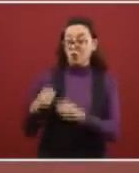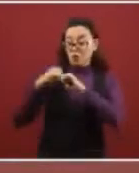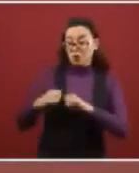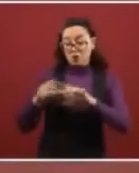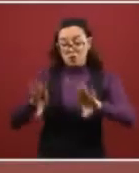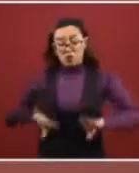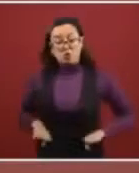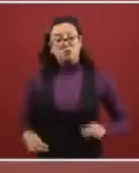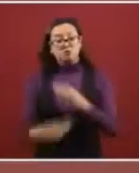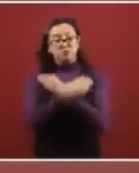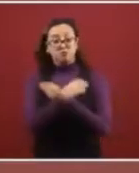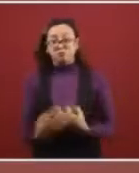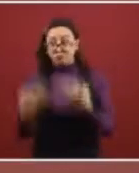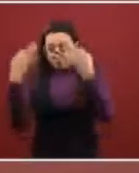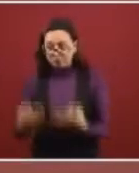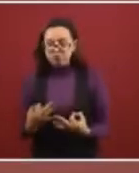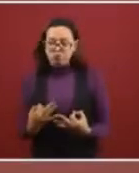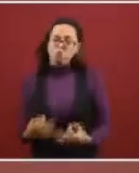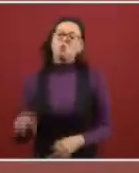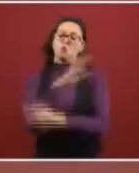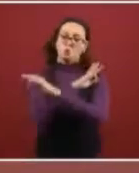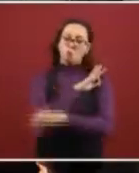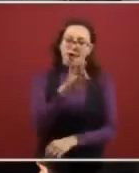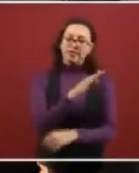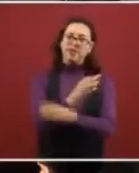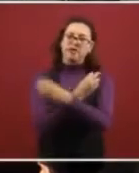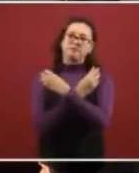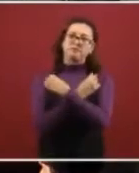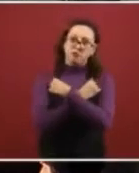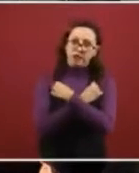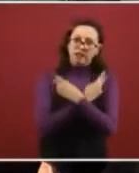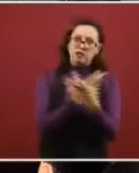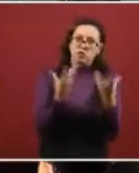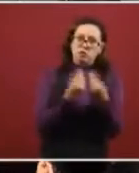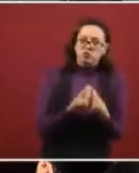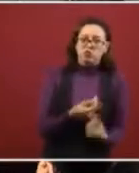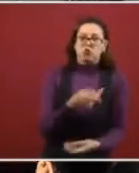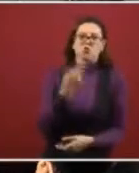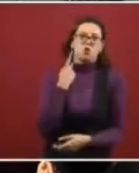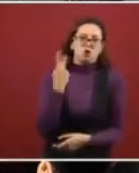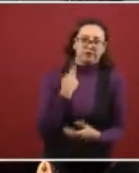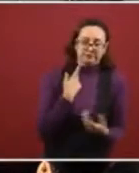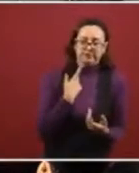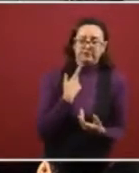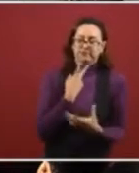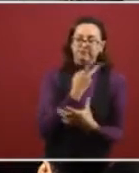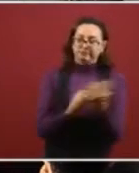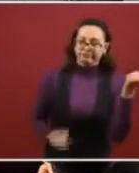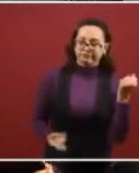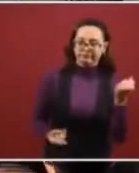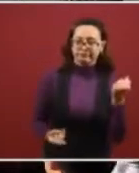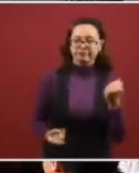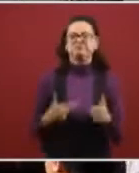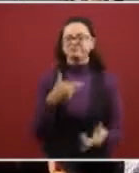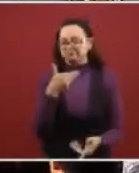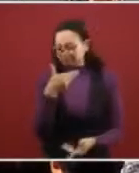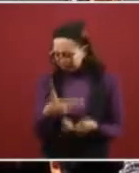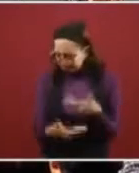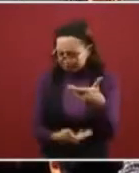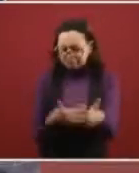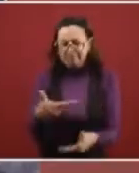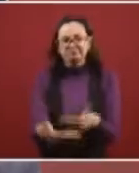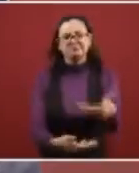tener autoridad política. So that you can have political authority. Por eso, And that is why, con todas